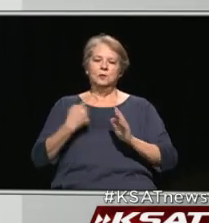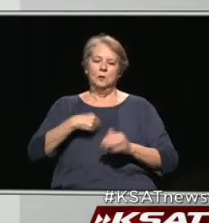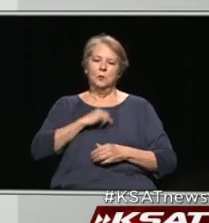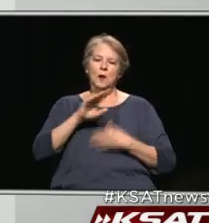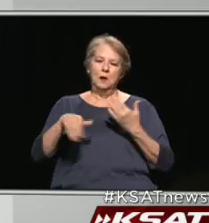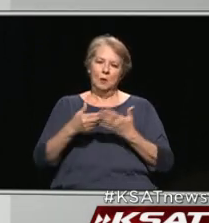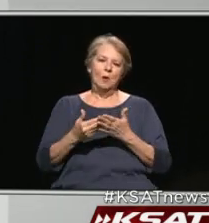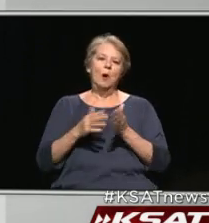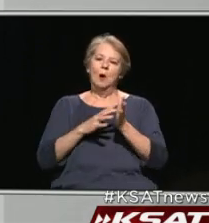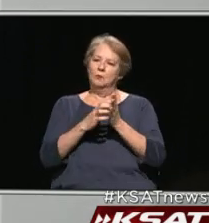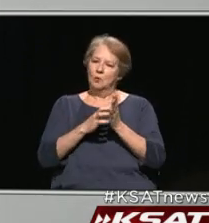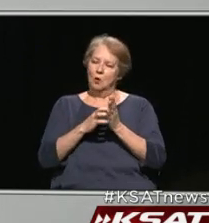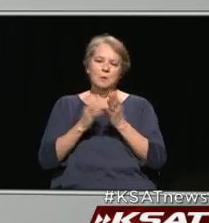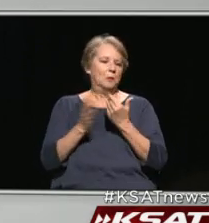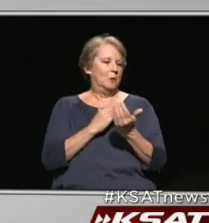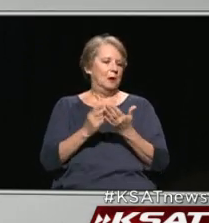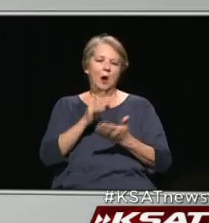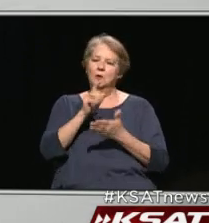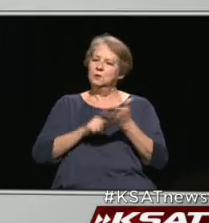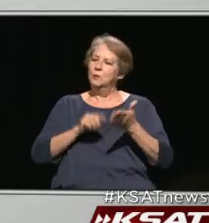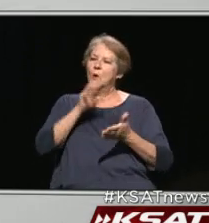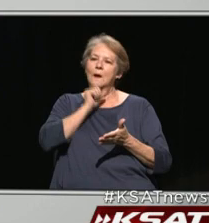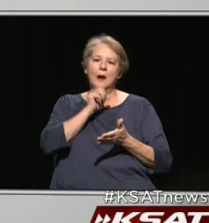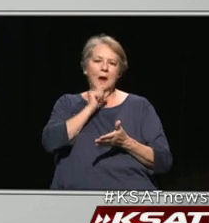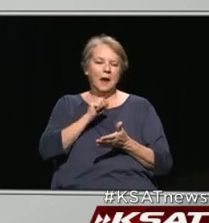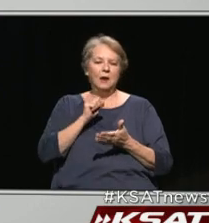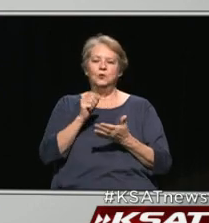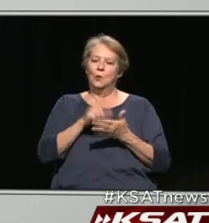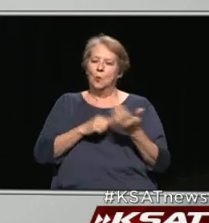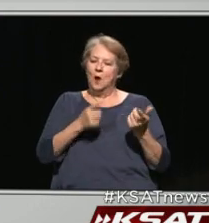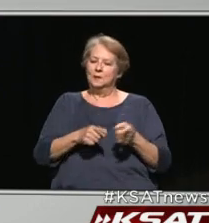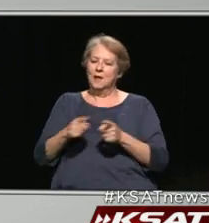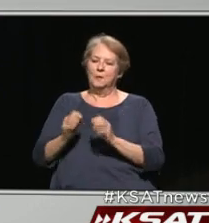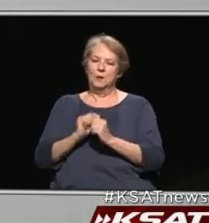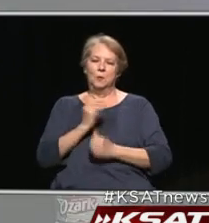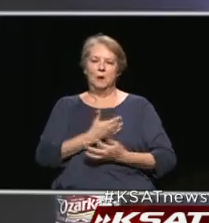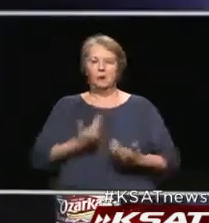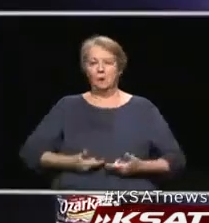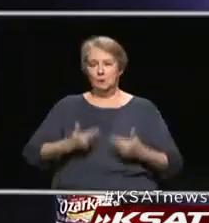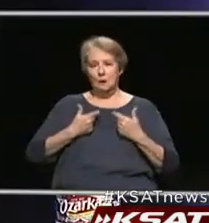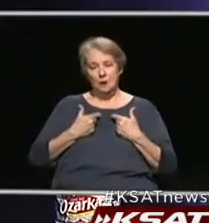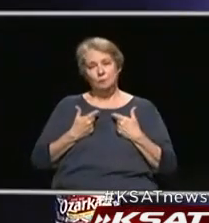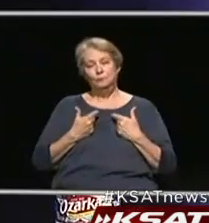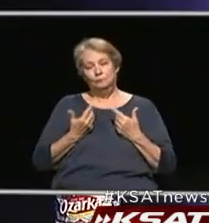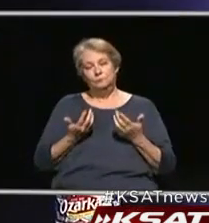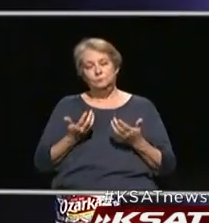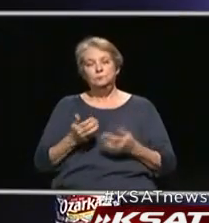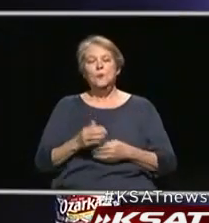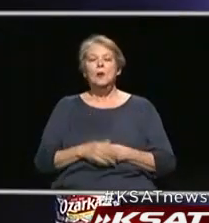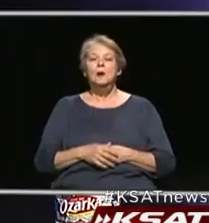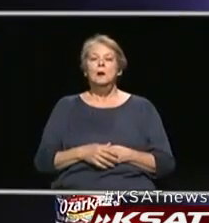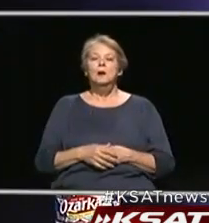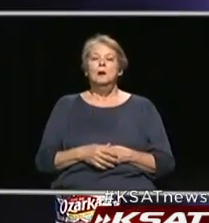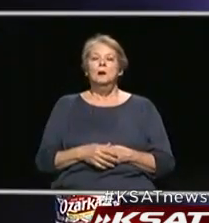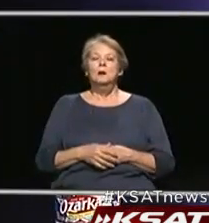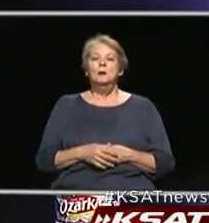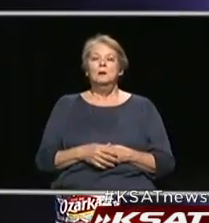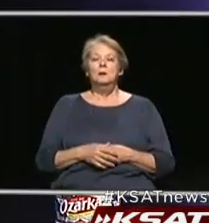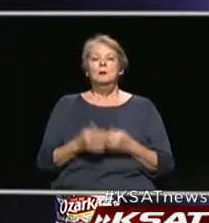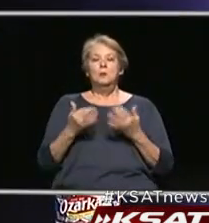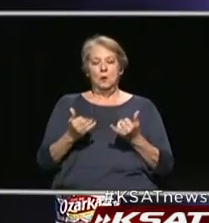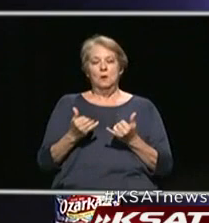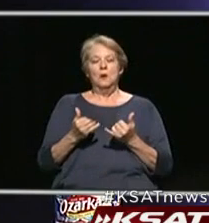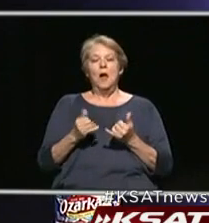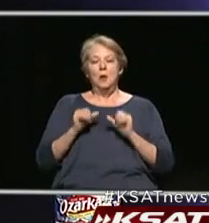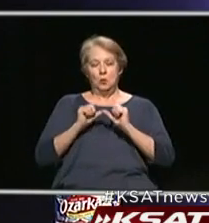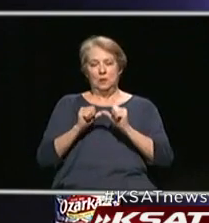vulnerable, regardless of our age and regardless of what's happening with our lives. We're continuing to get a big